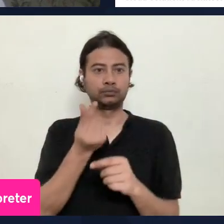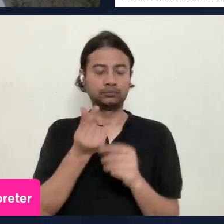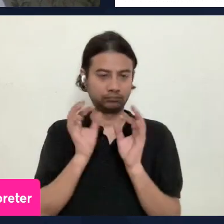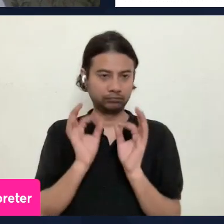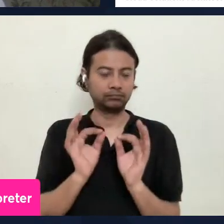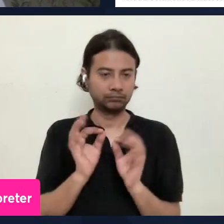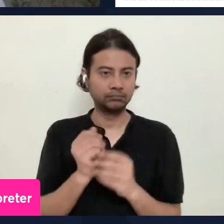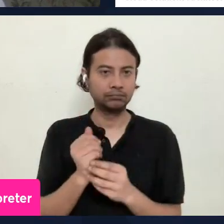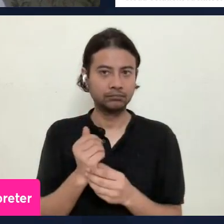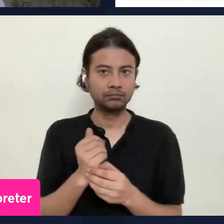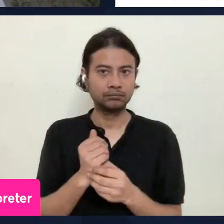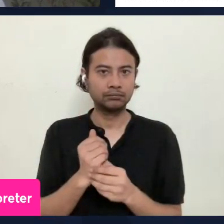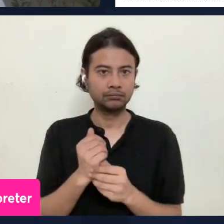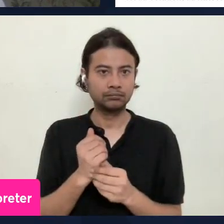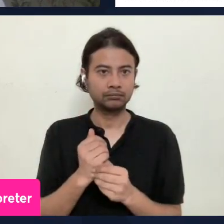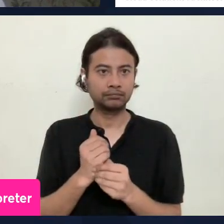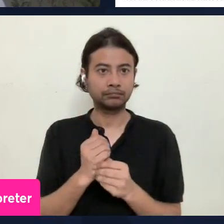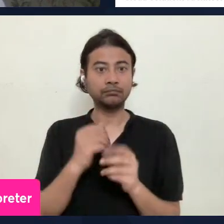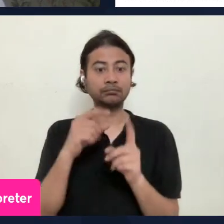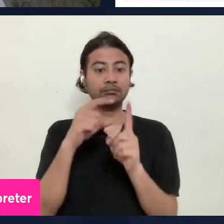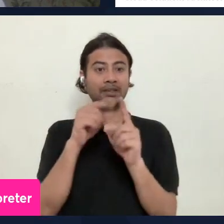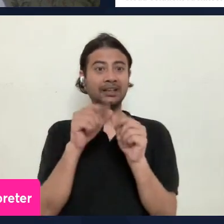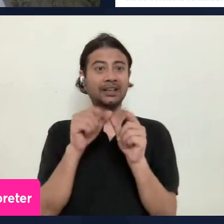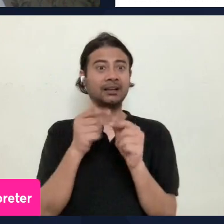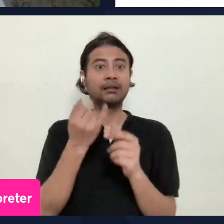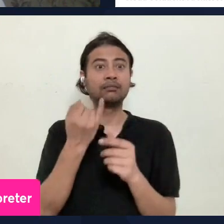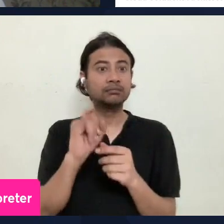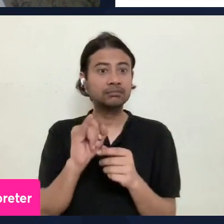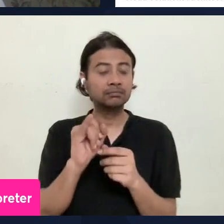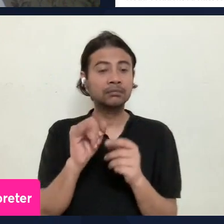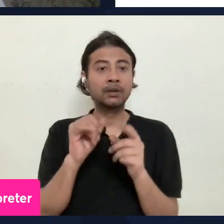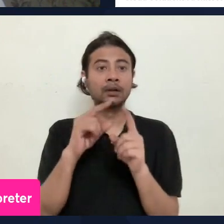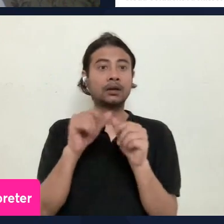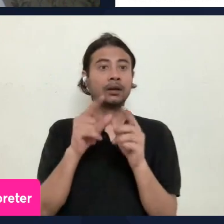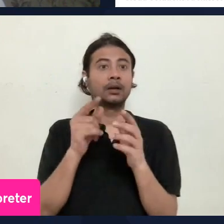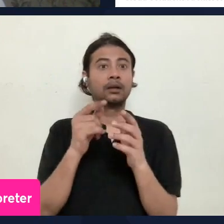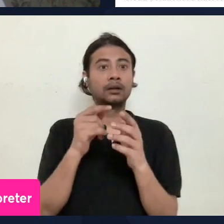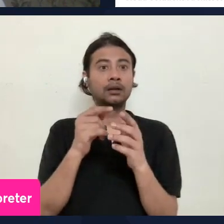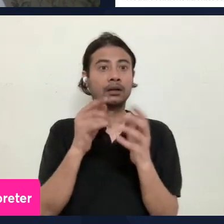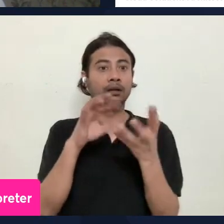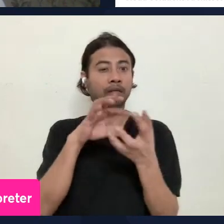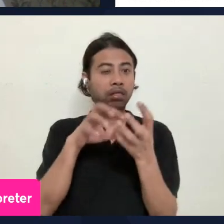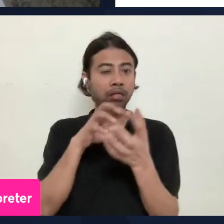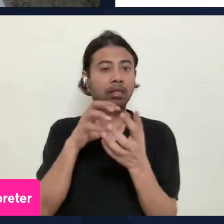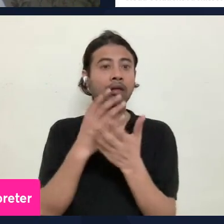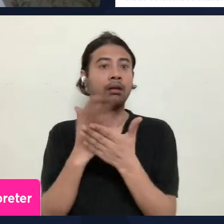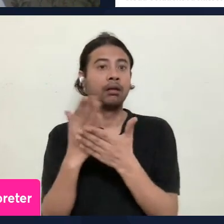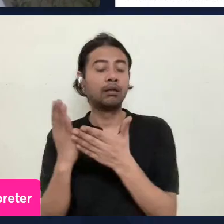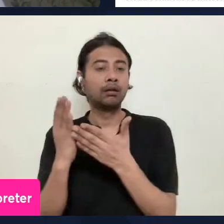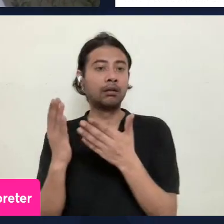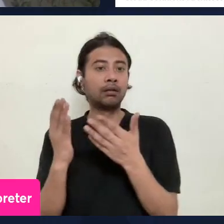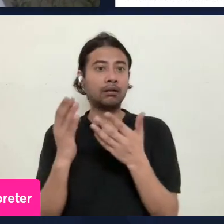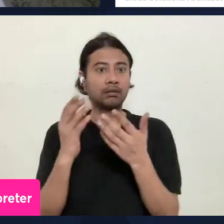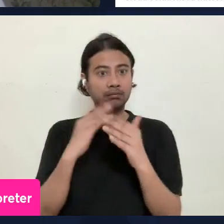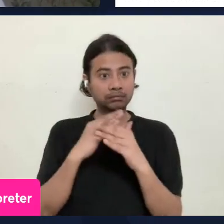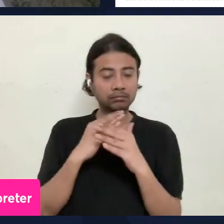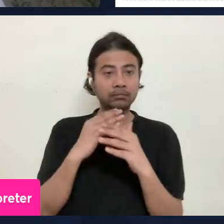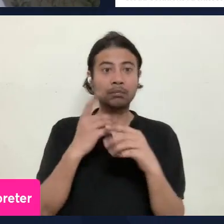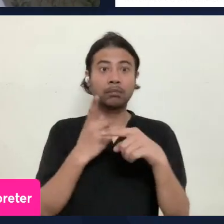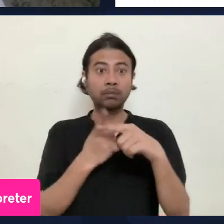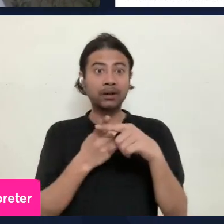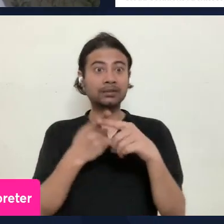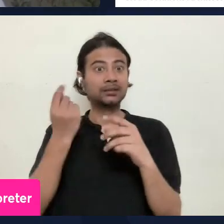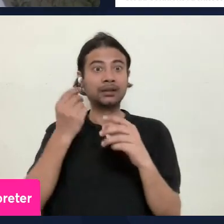things like data corruption, data deletion, and in this day and age, God forbid, ransomware, with all the cyber attacks that are